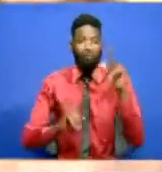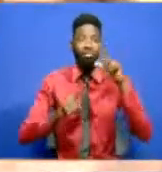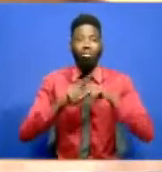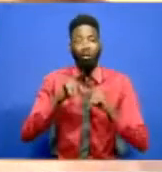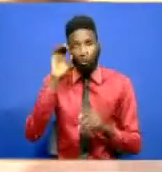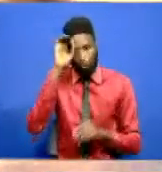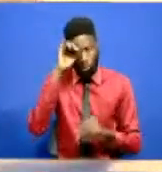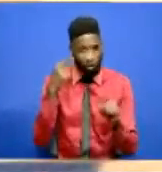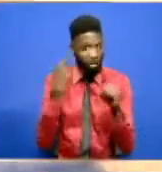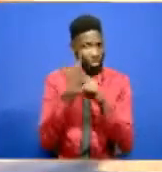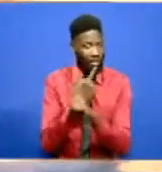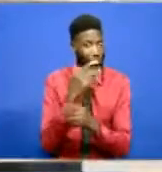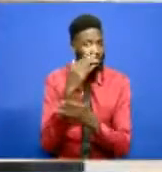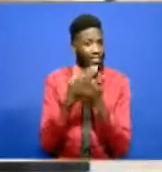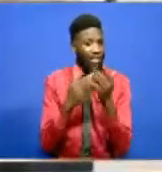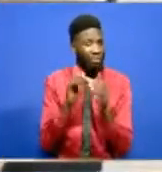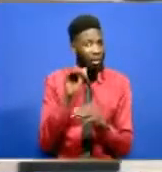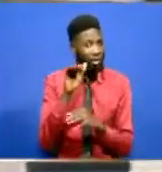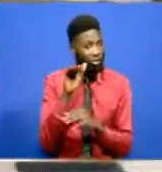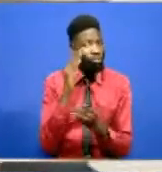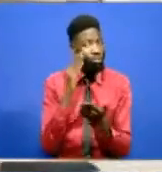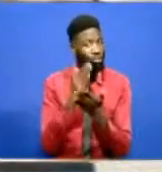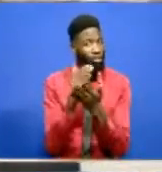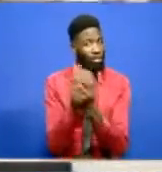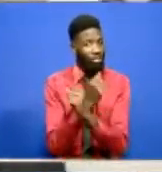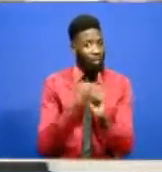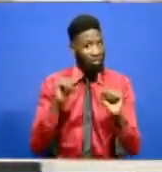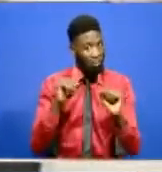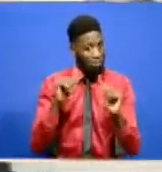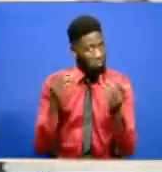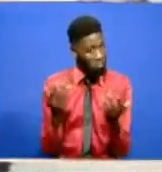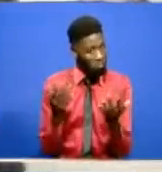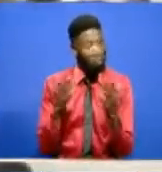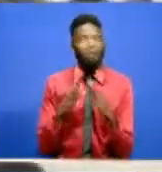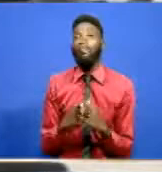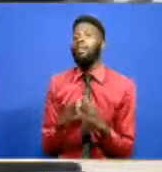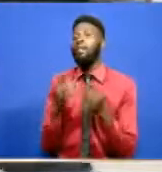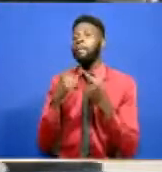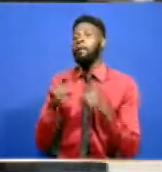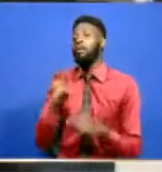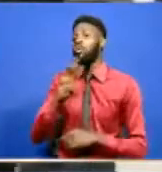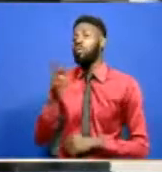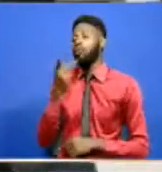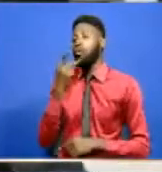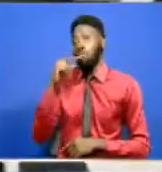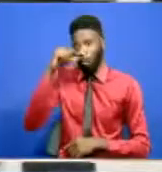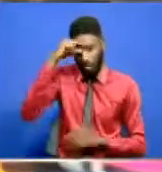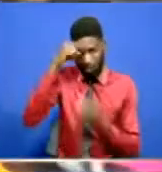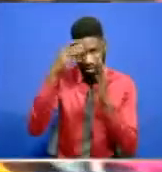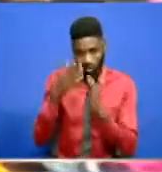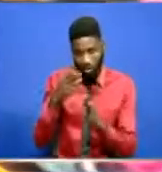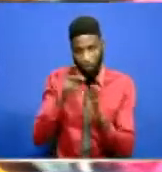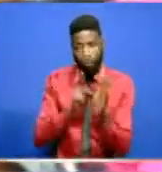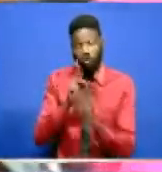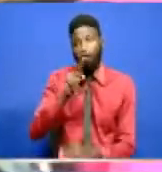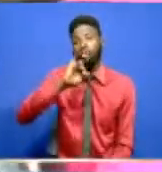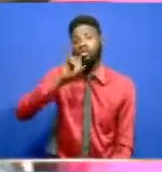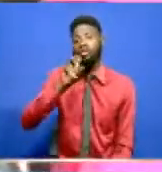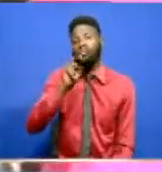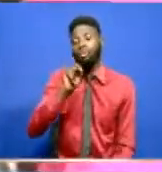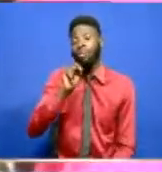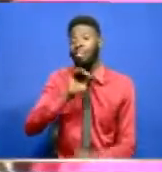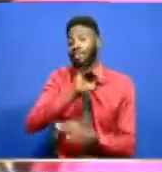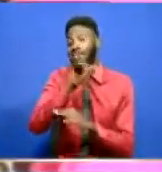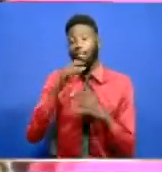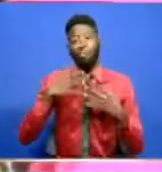reactions, with some questioning its safety. However, West Pokot Governor Professor John Lonyangapuo has cautioned against relying